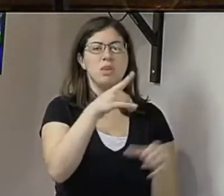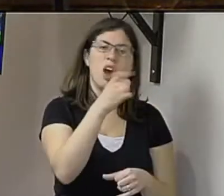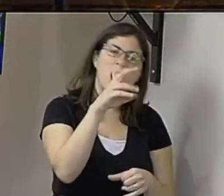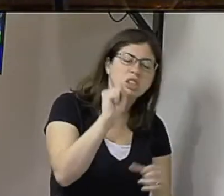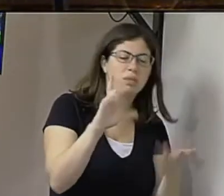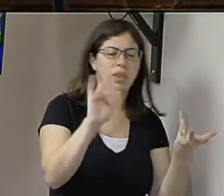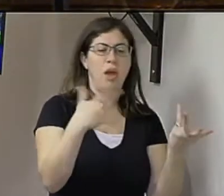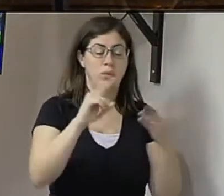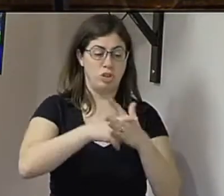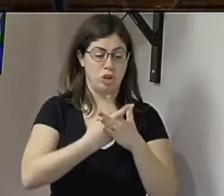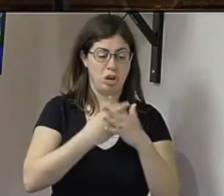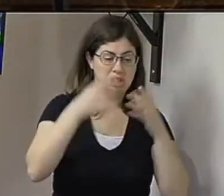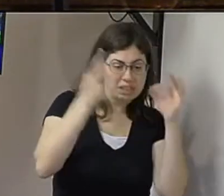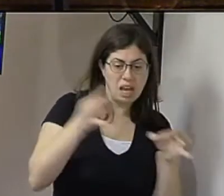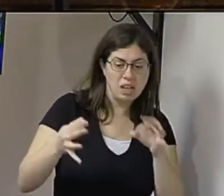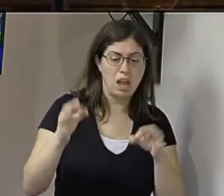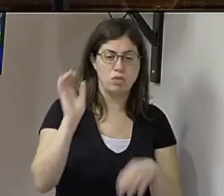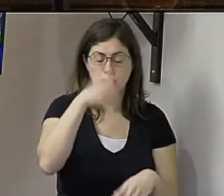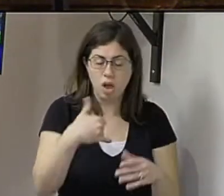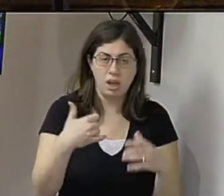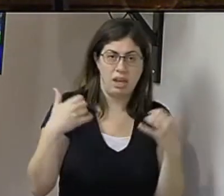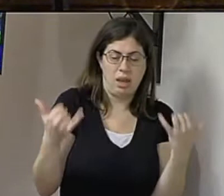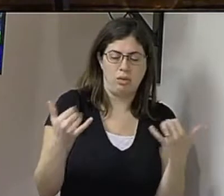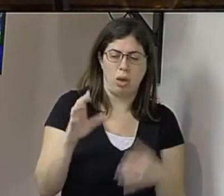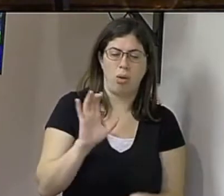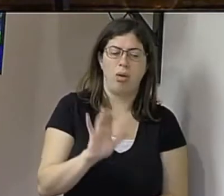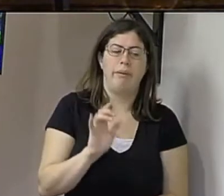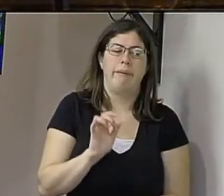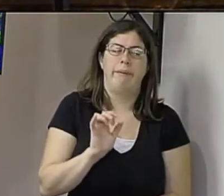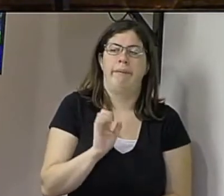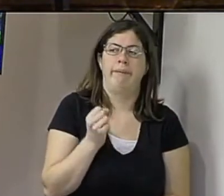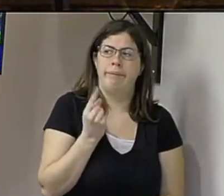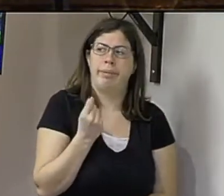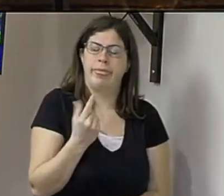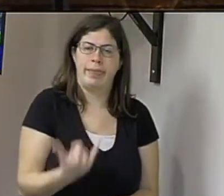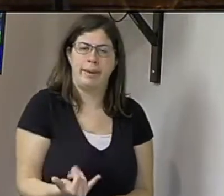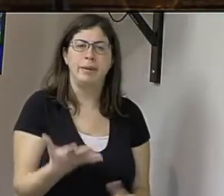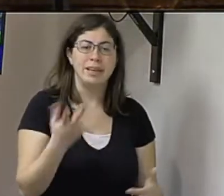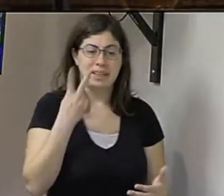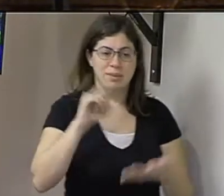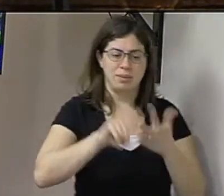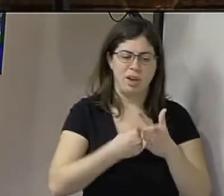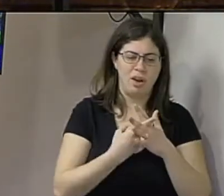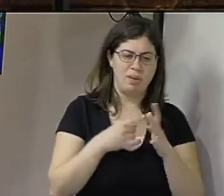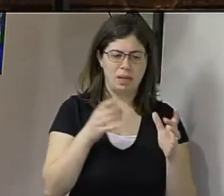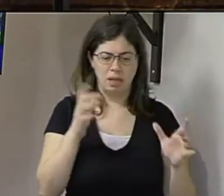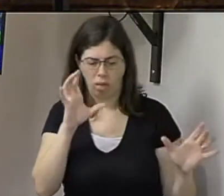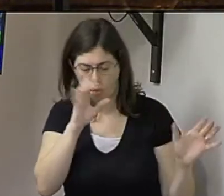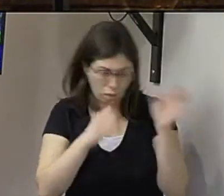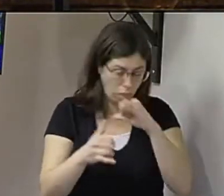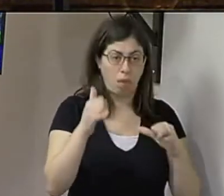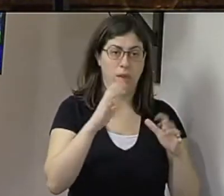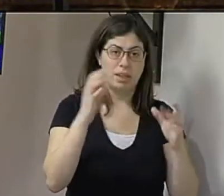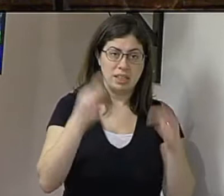says he begins to make these decisions when he's drunk, all of a sudden you're like, oh, okay, that makes a lot more sense. If you see him starting to act irrationally in this